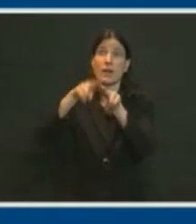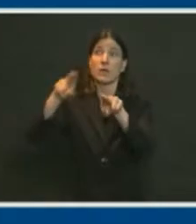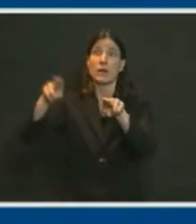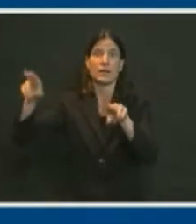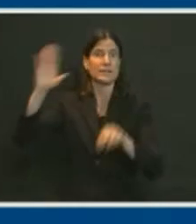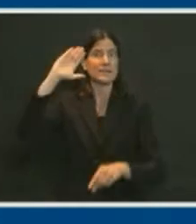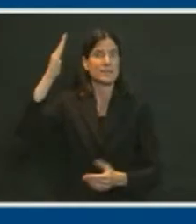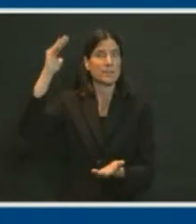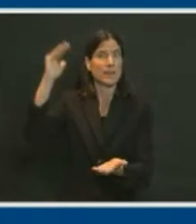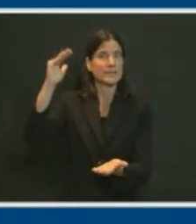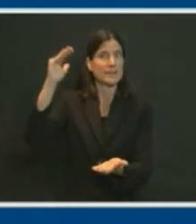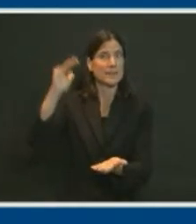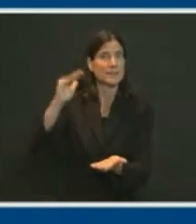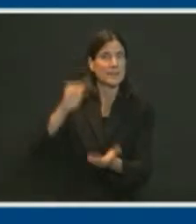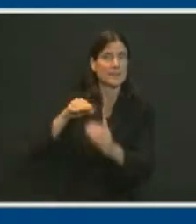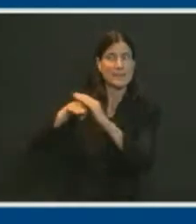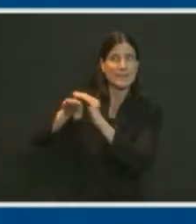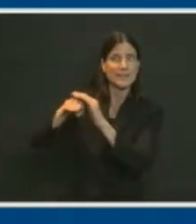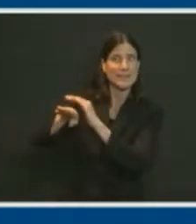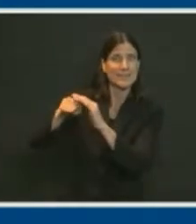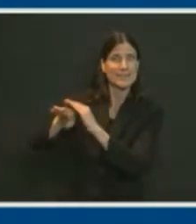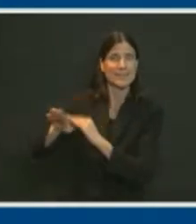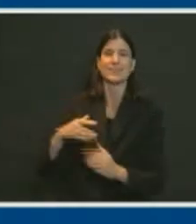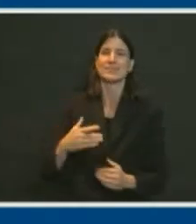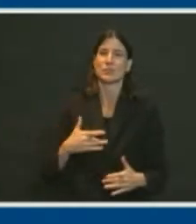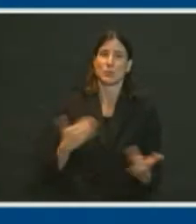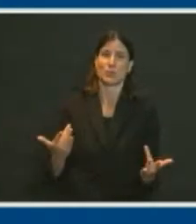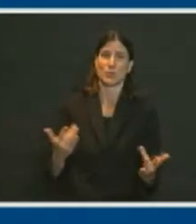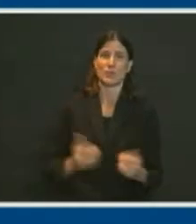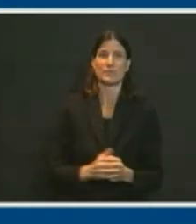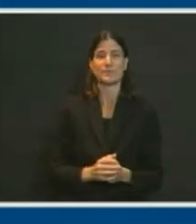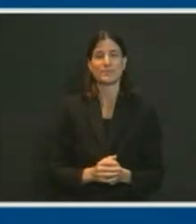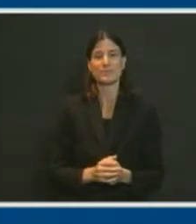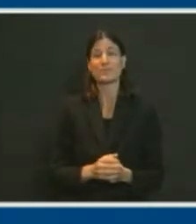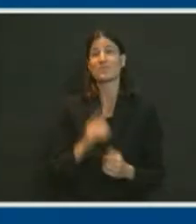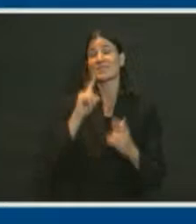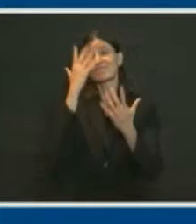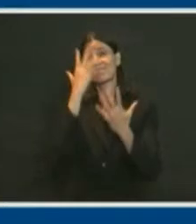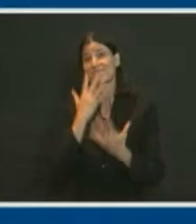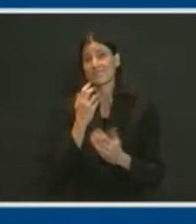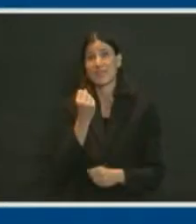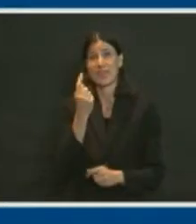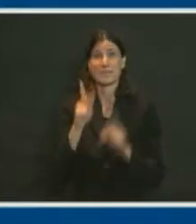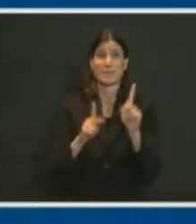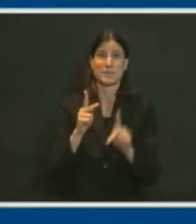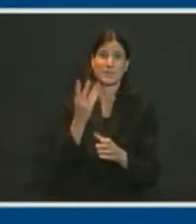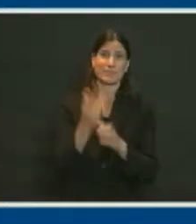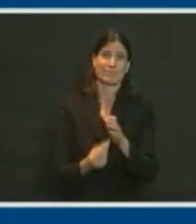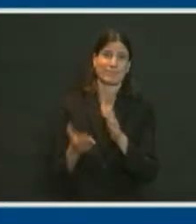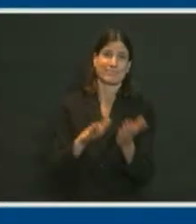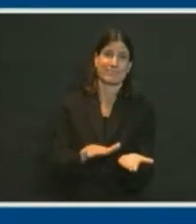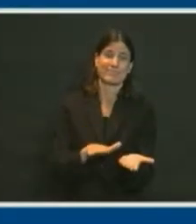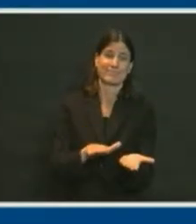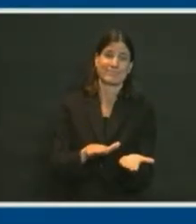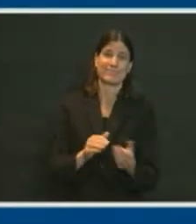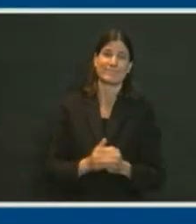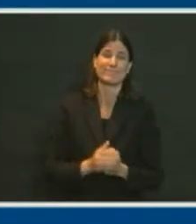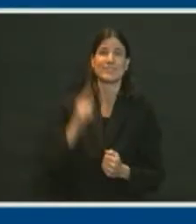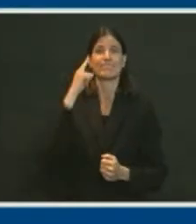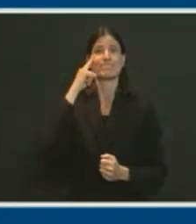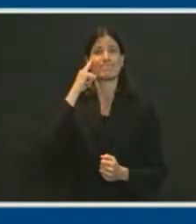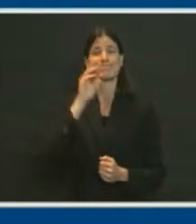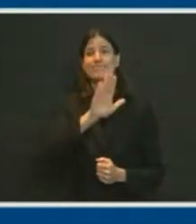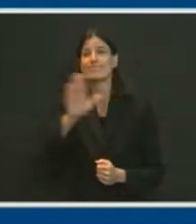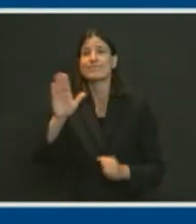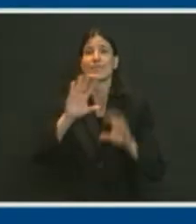be seeing. Sadly, another 11 deaths, which is a constant reminder of the toll that this virus is